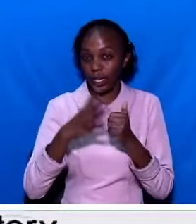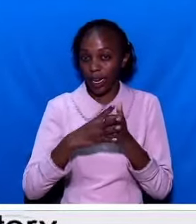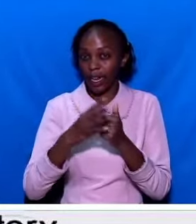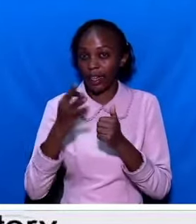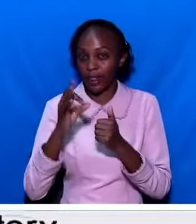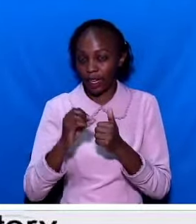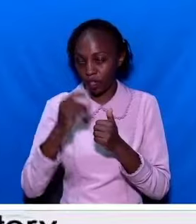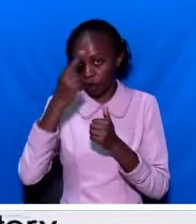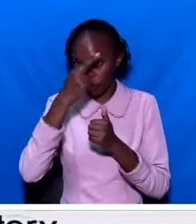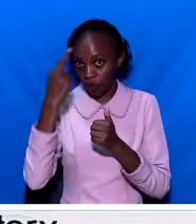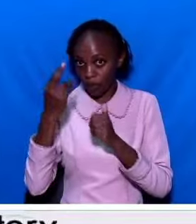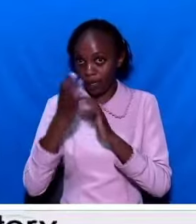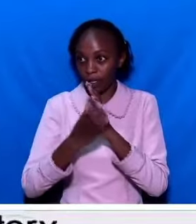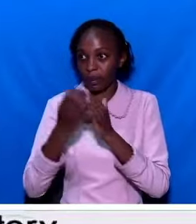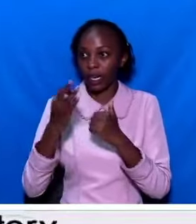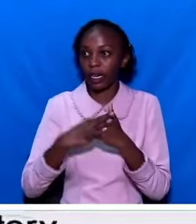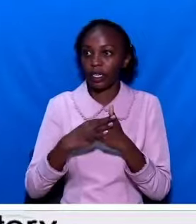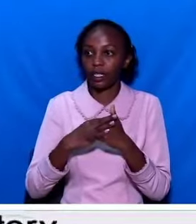Declares,